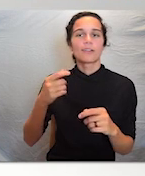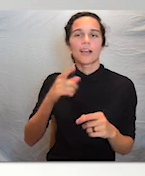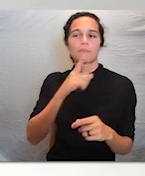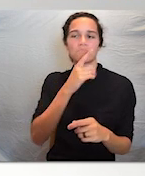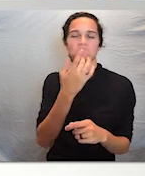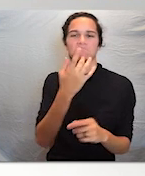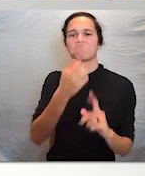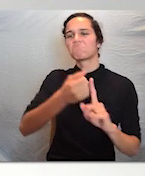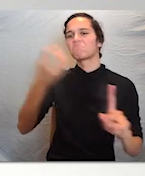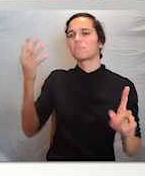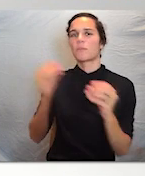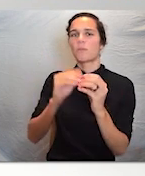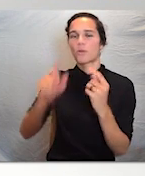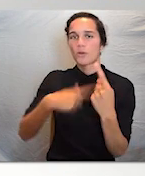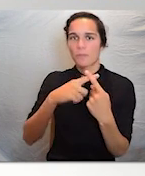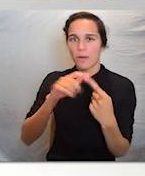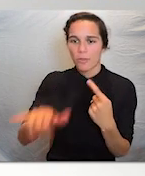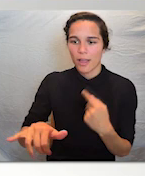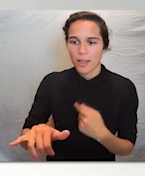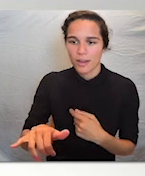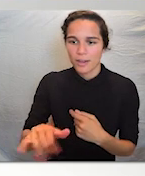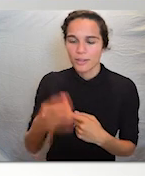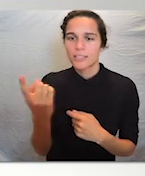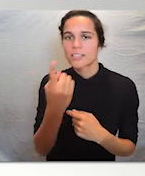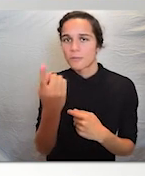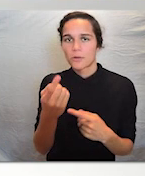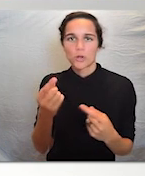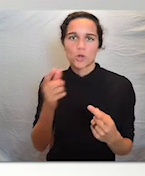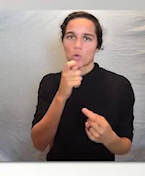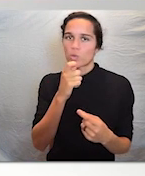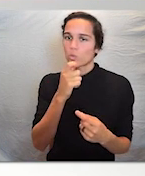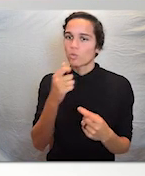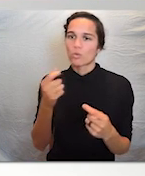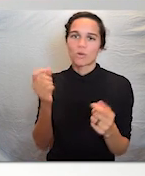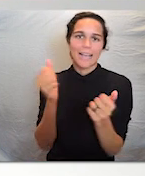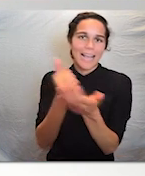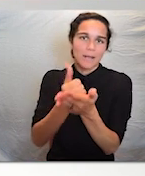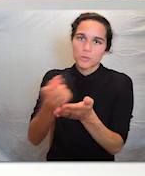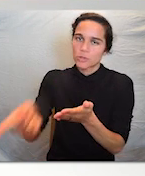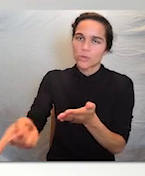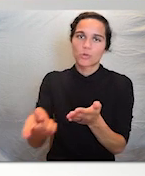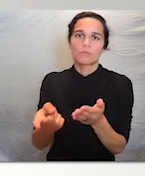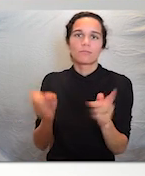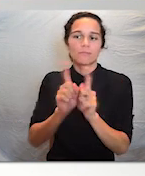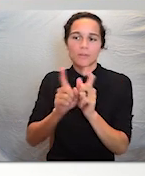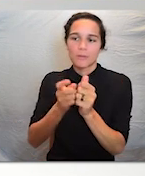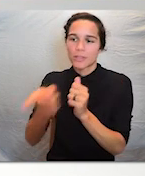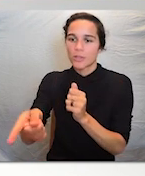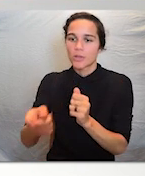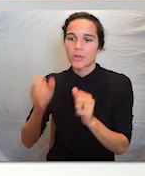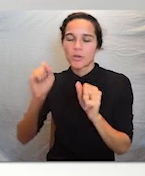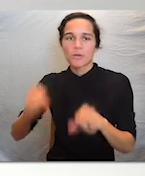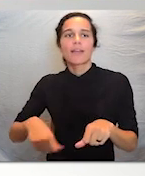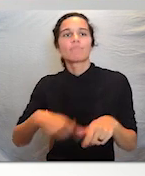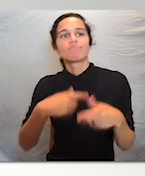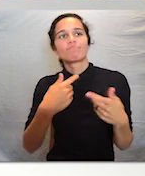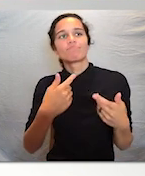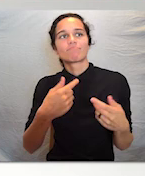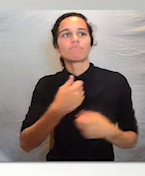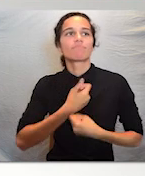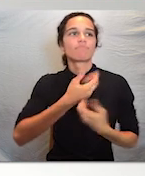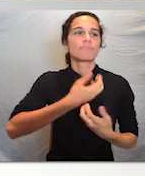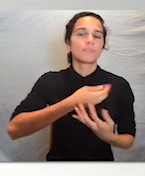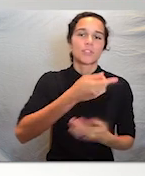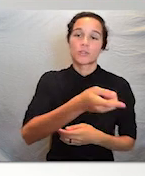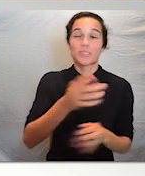for her, someone to talk to, or someone that she could report that to, because that's important.